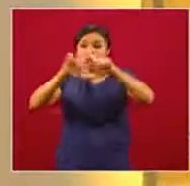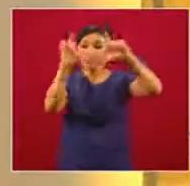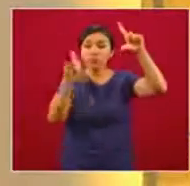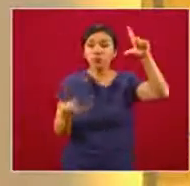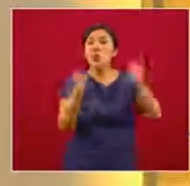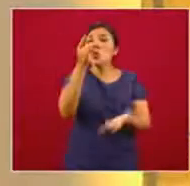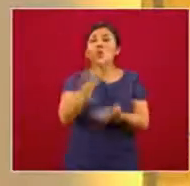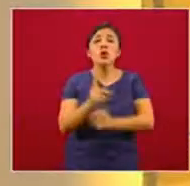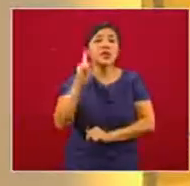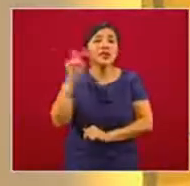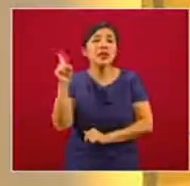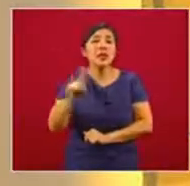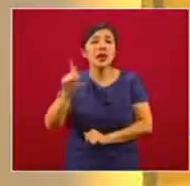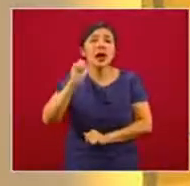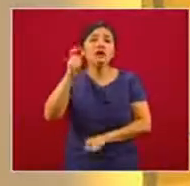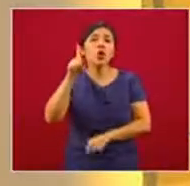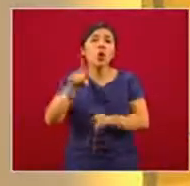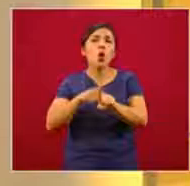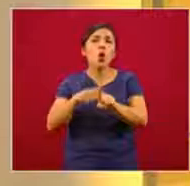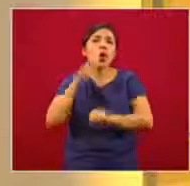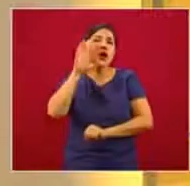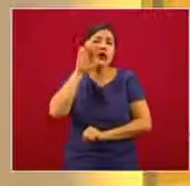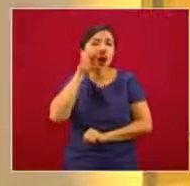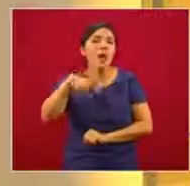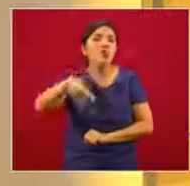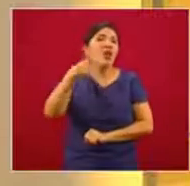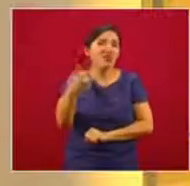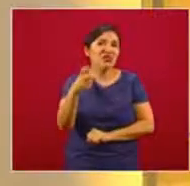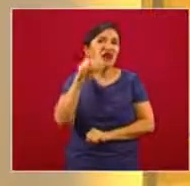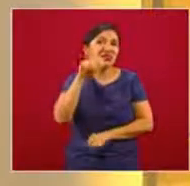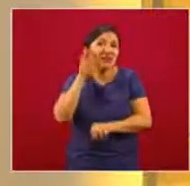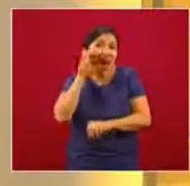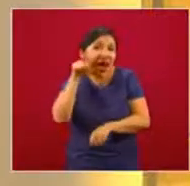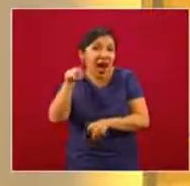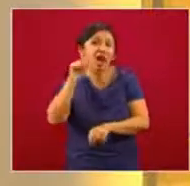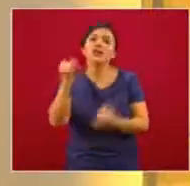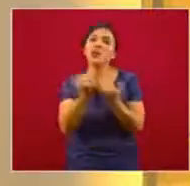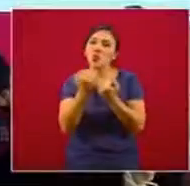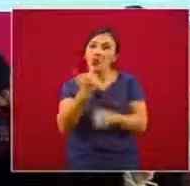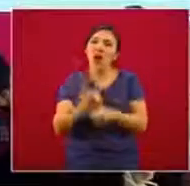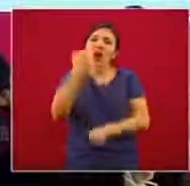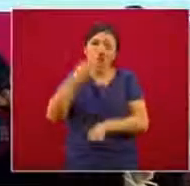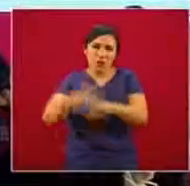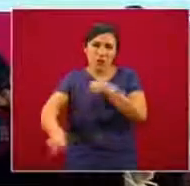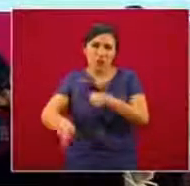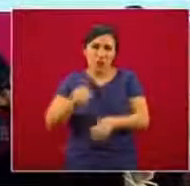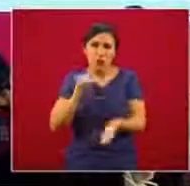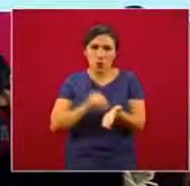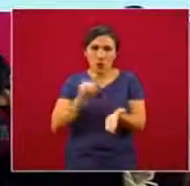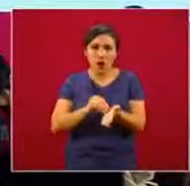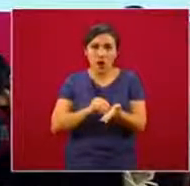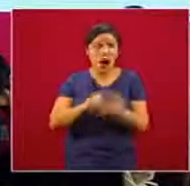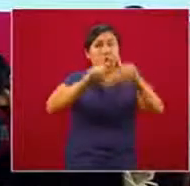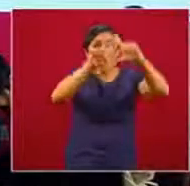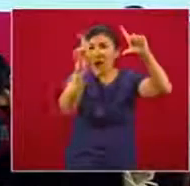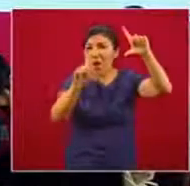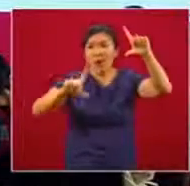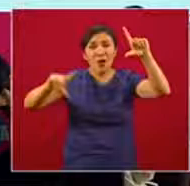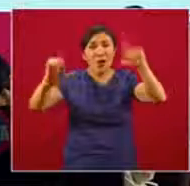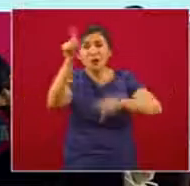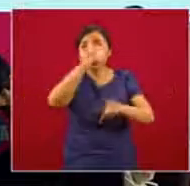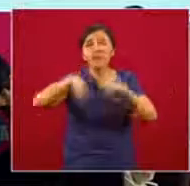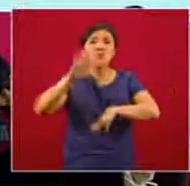all the states, with the exception of Zacatecas, that is in orange, and that would be meaning still